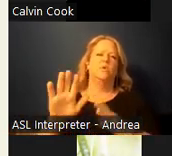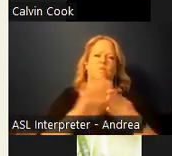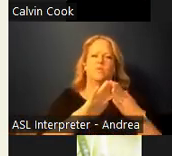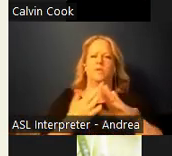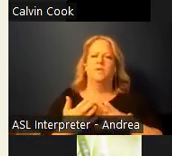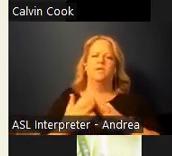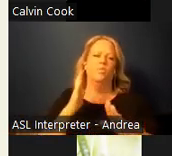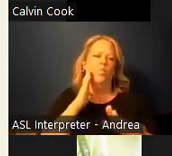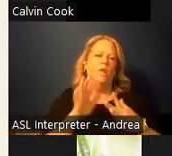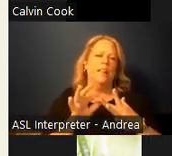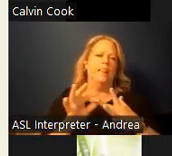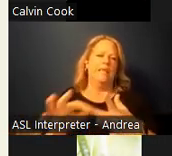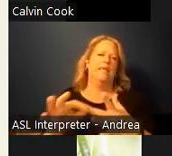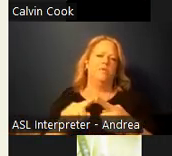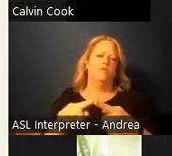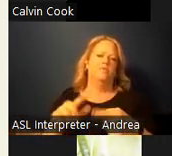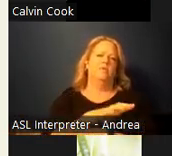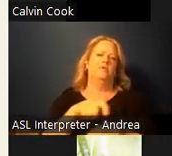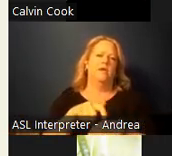eventually become employed.